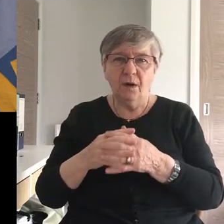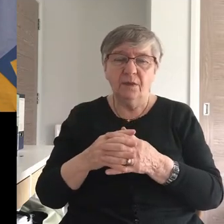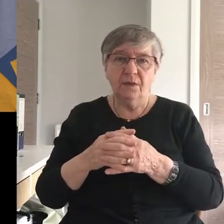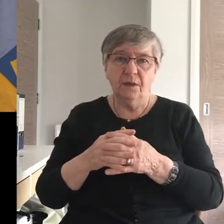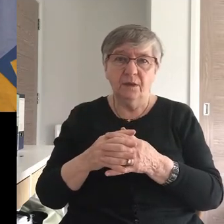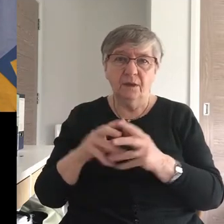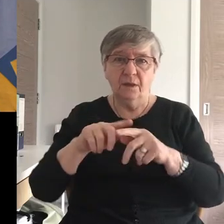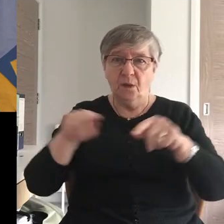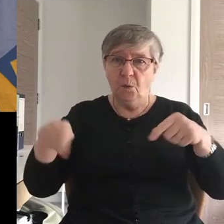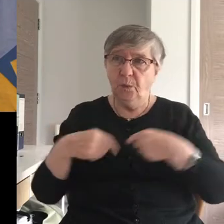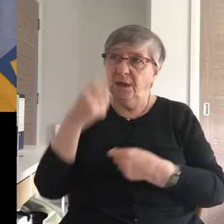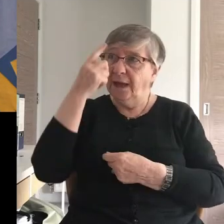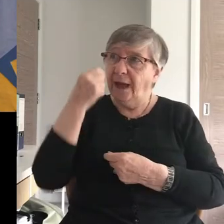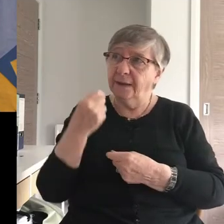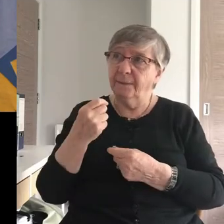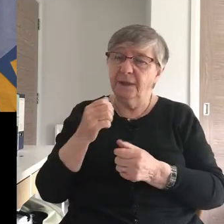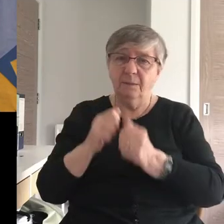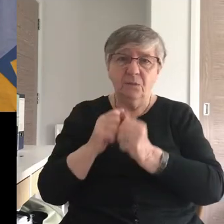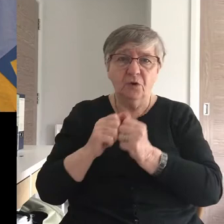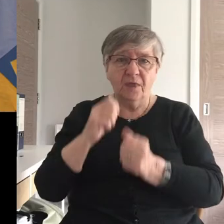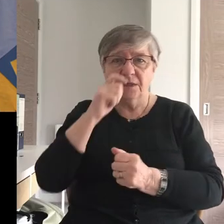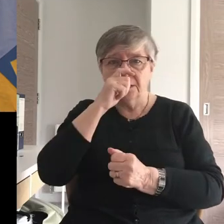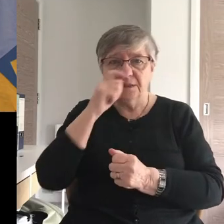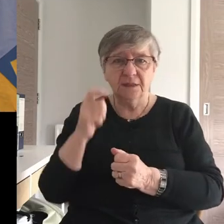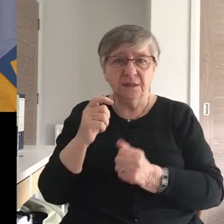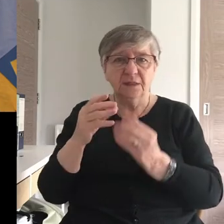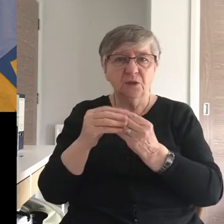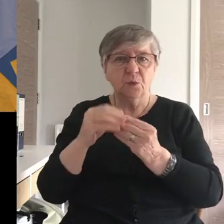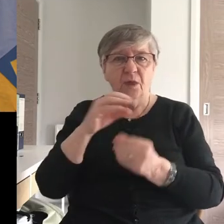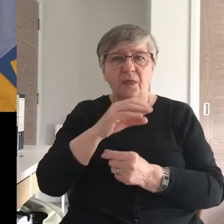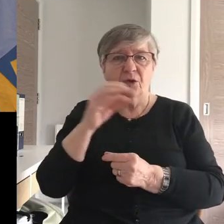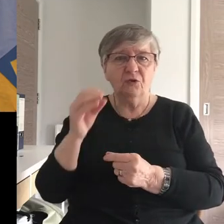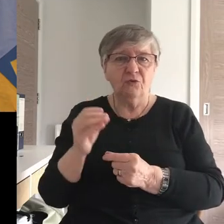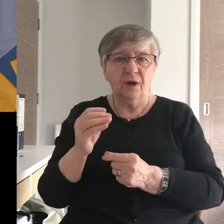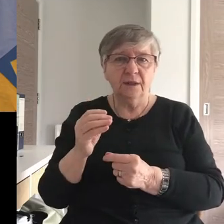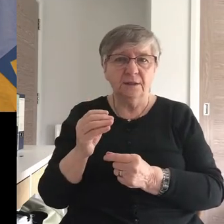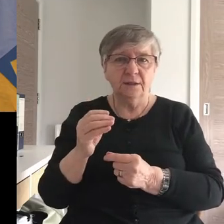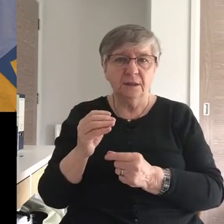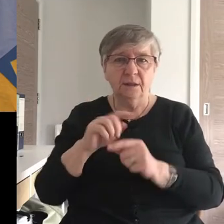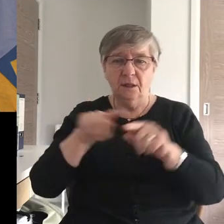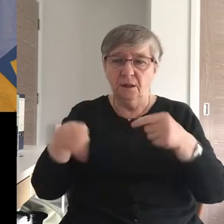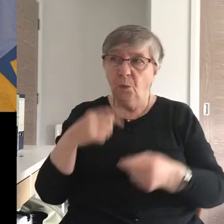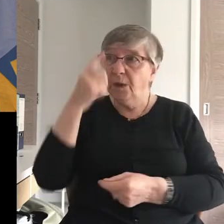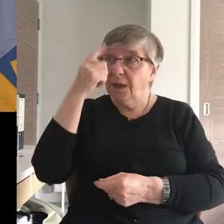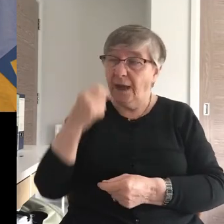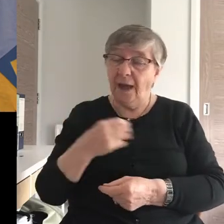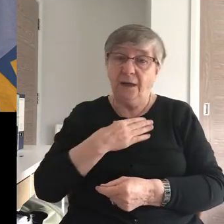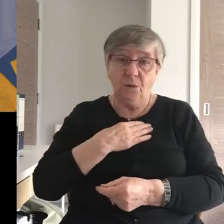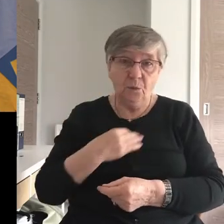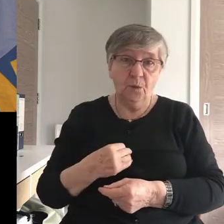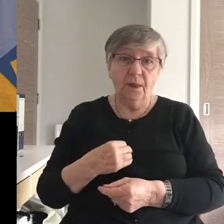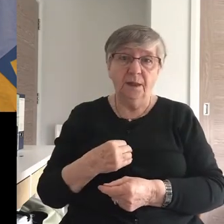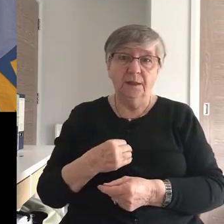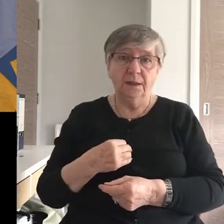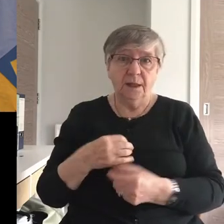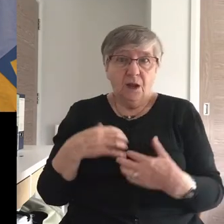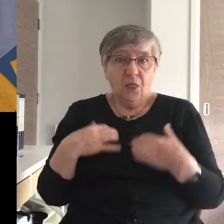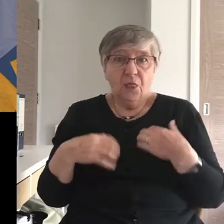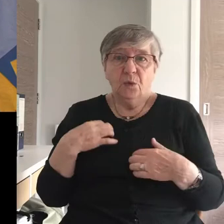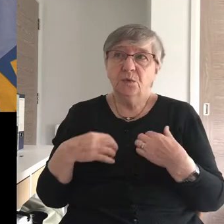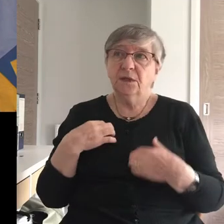in Christ and co-heirs with Christ, that we might more willingly, we might